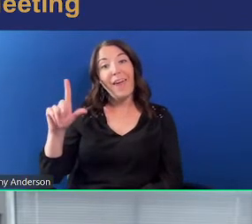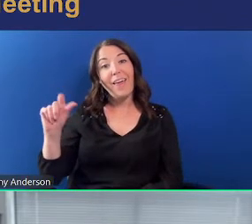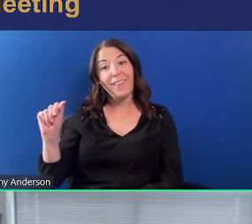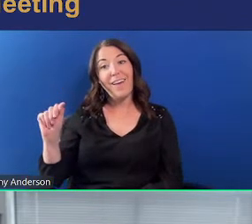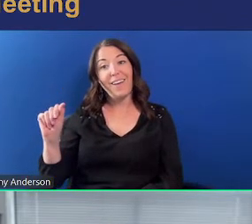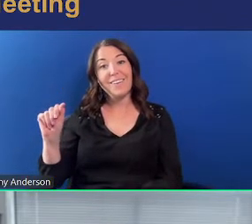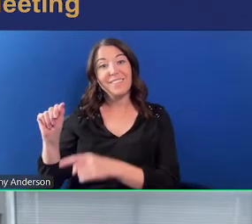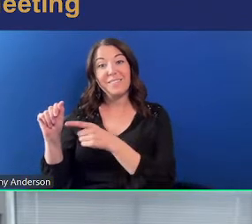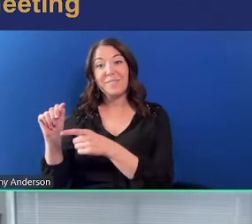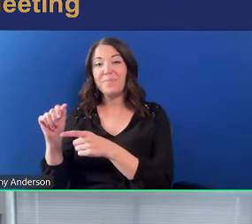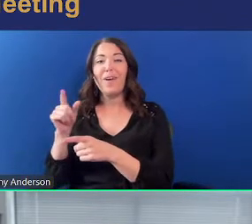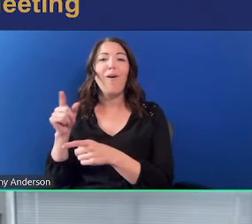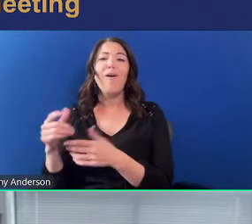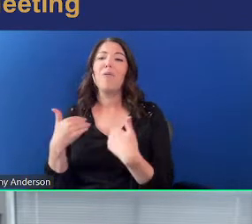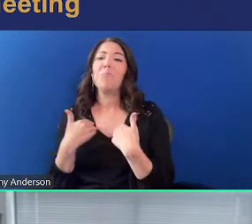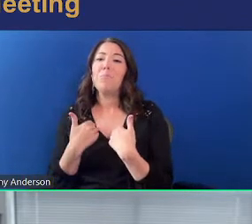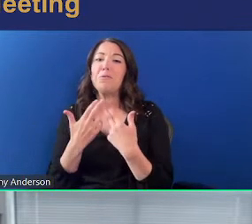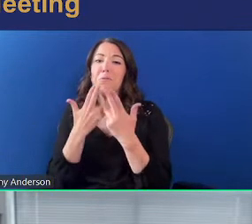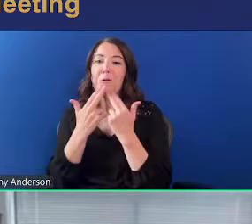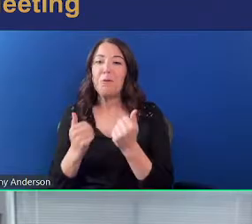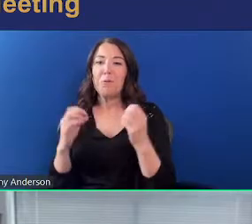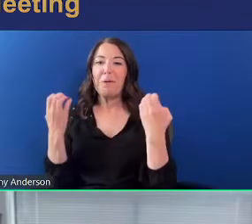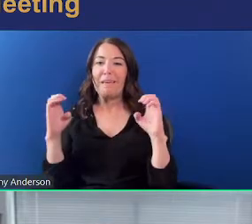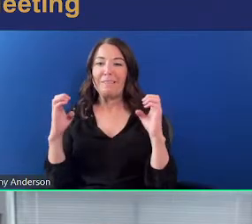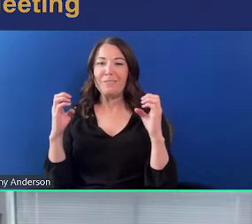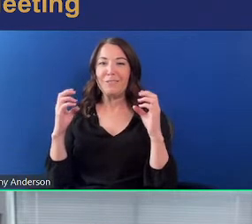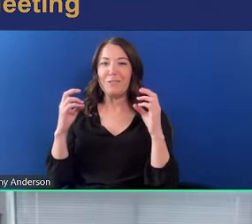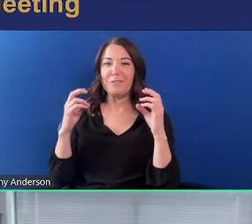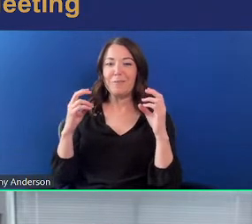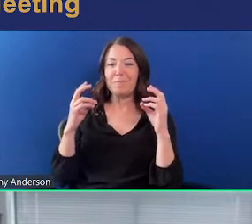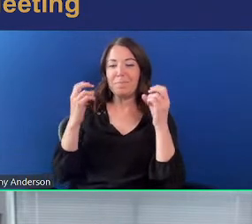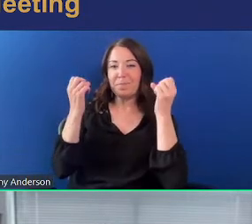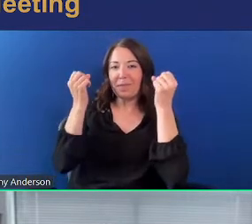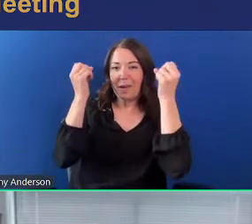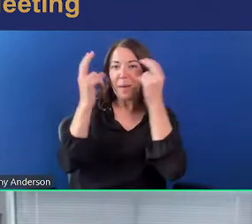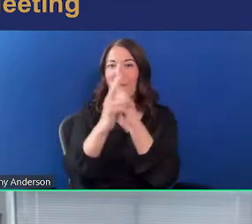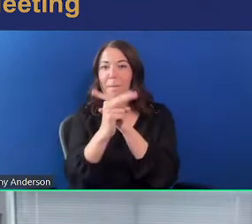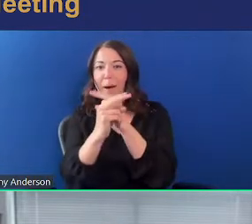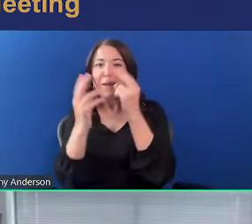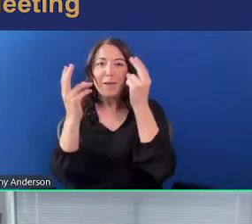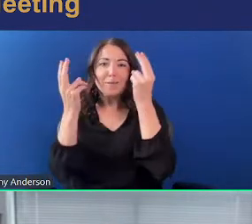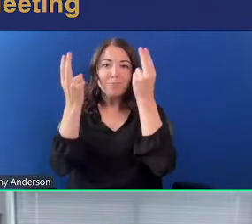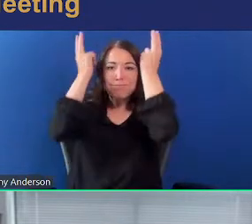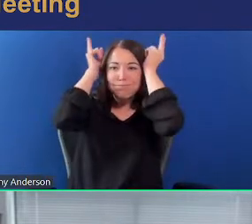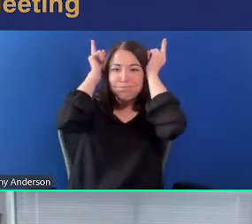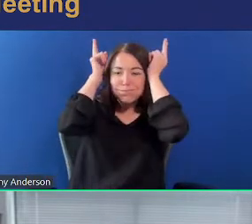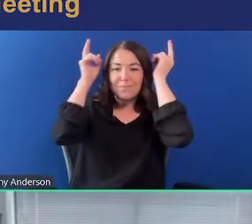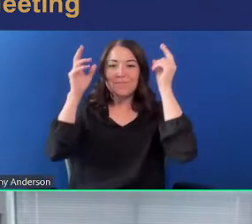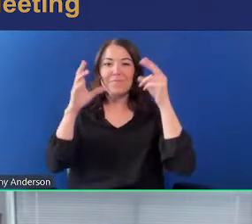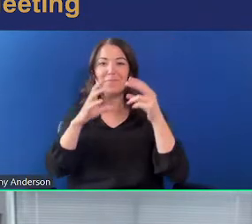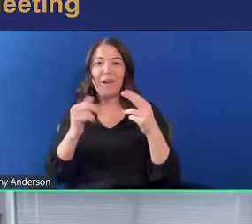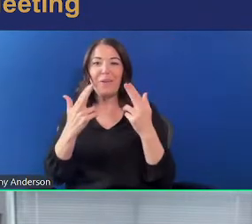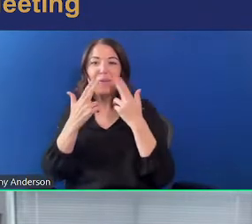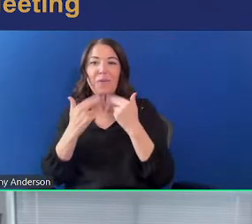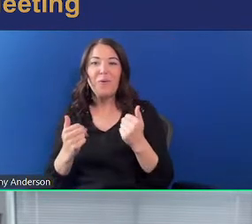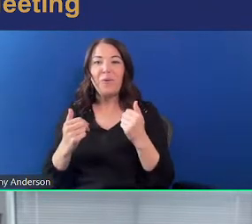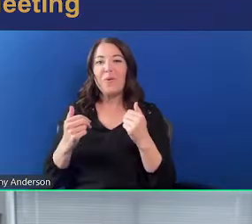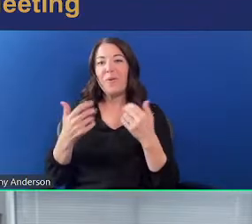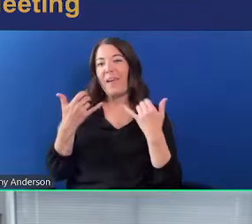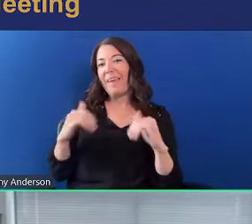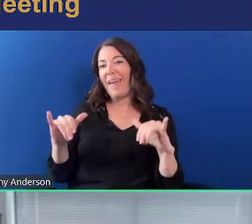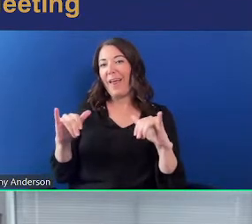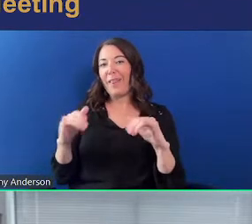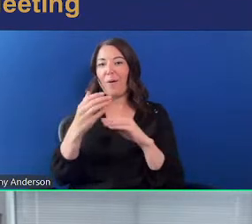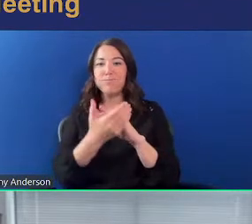is wearing the cutest little Easter outfit with bunny ears on her head and cute little yellow footy pajamas. And there's a